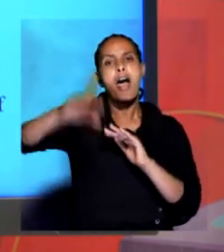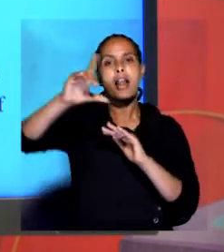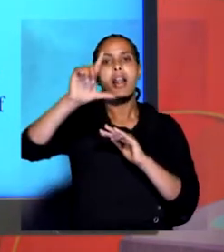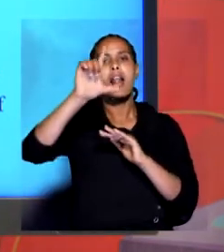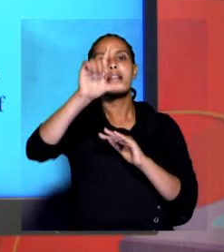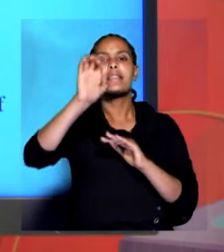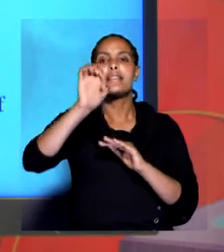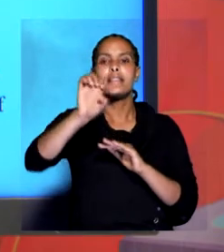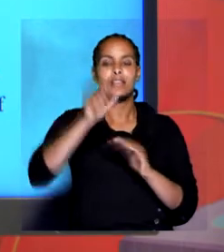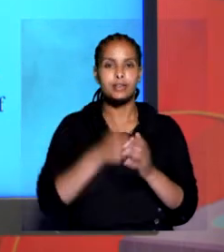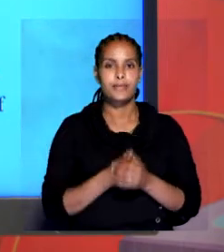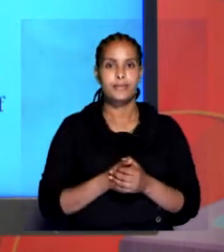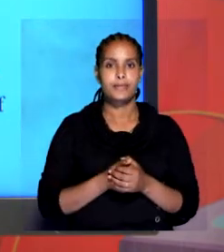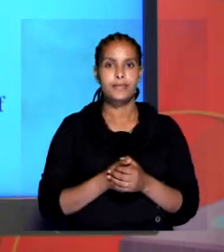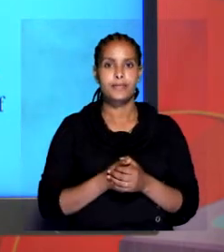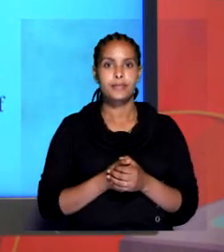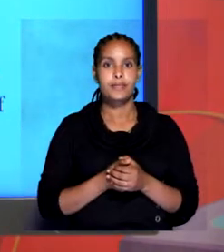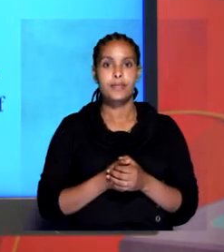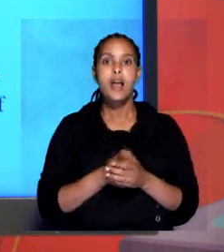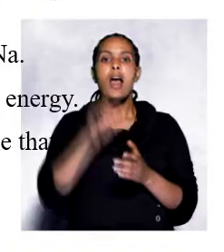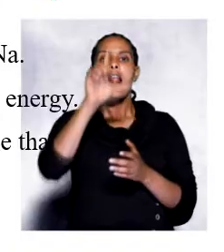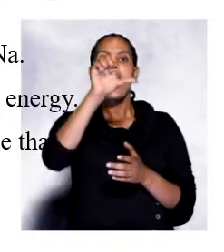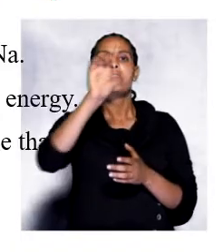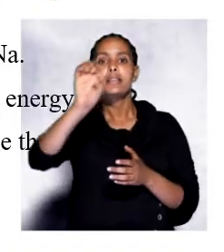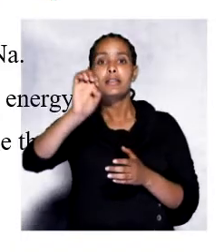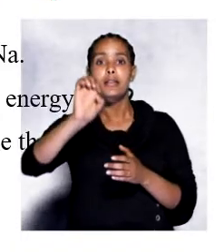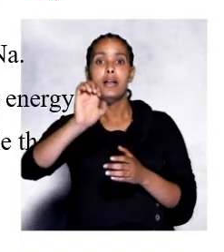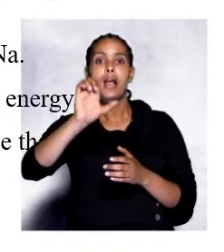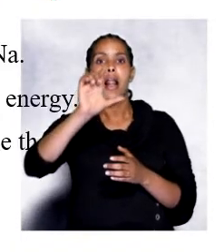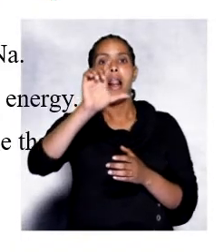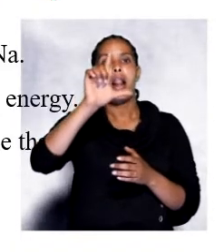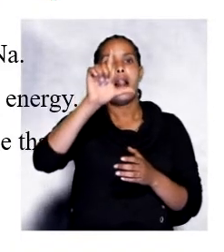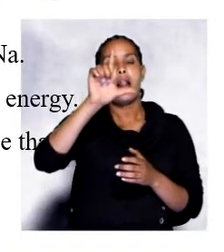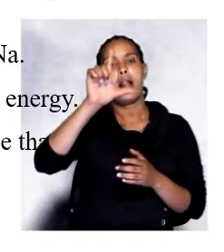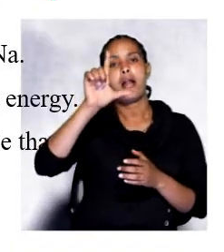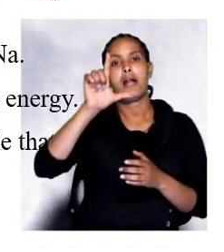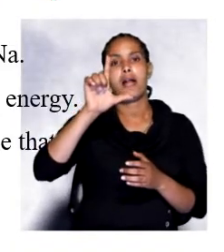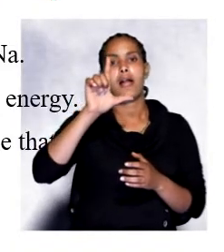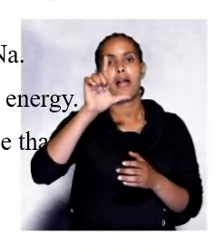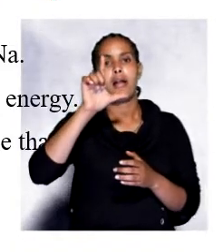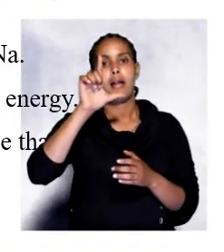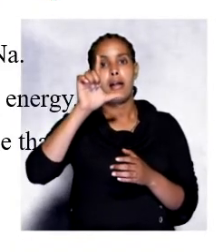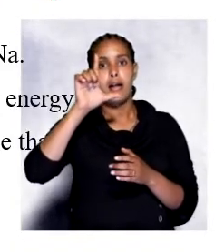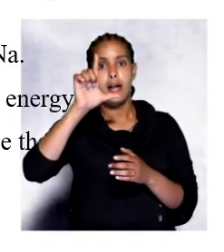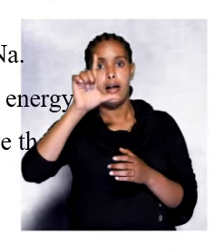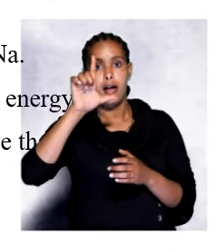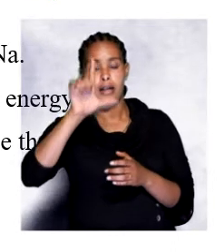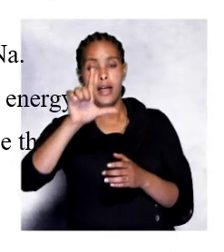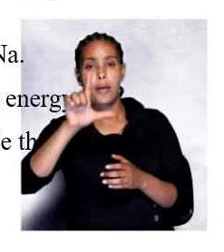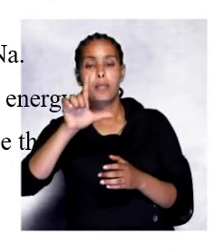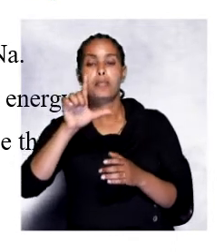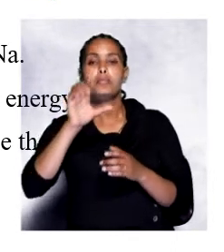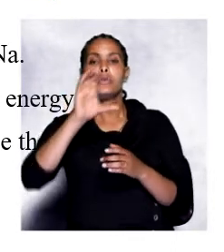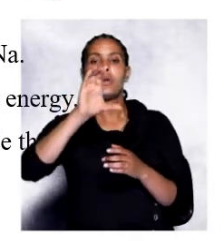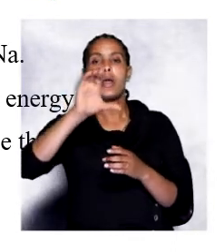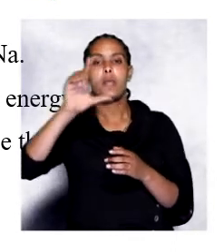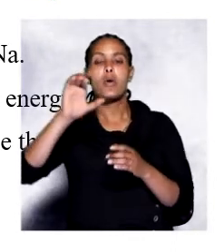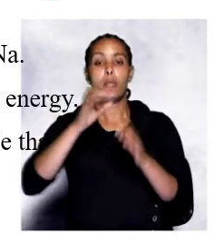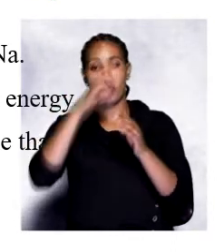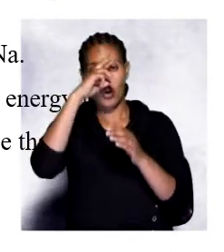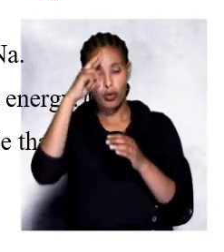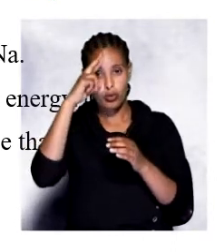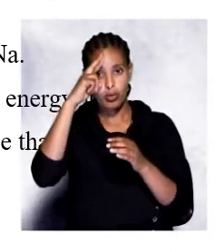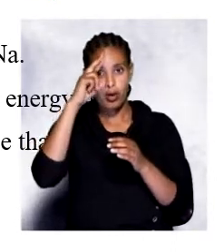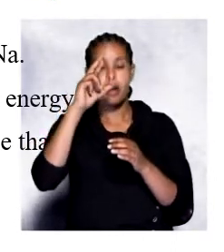lattice energy. Lattice energy of lithium chloride is greater than sodium chloride. Why? Because